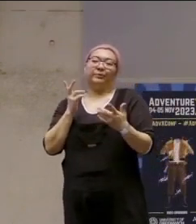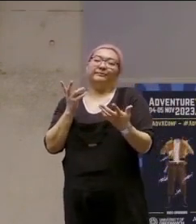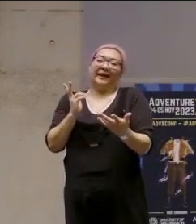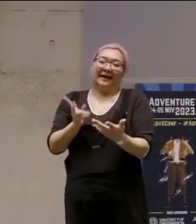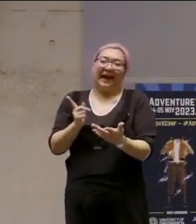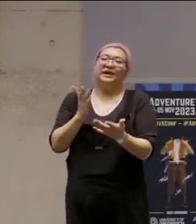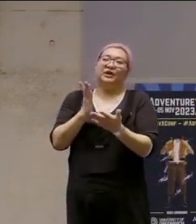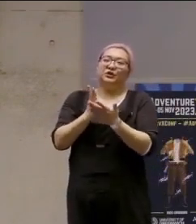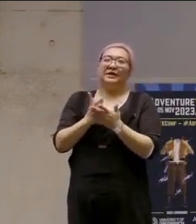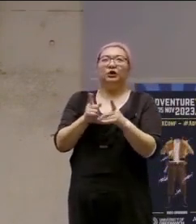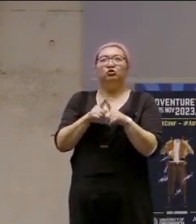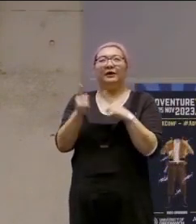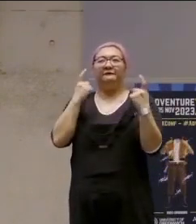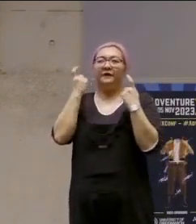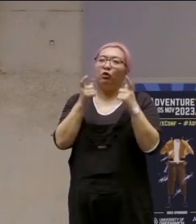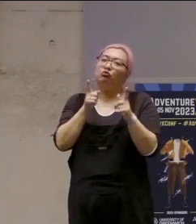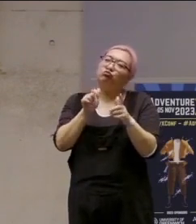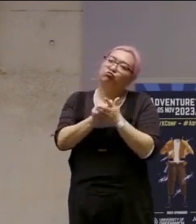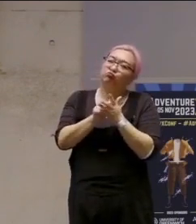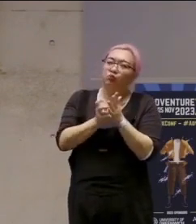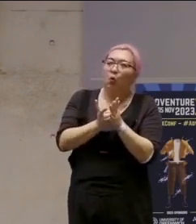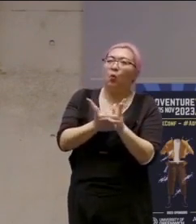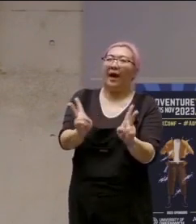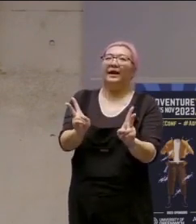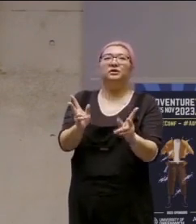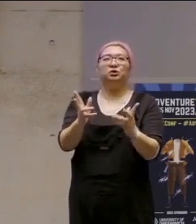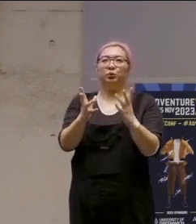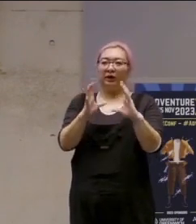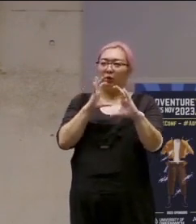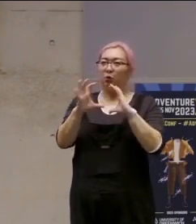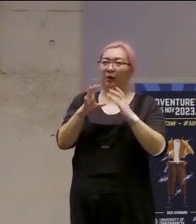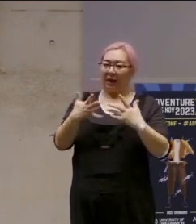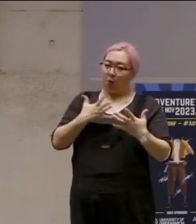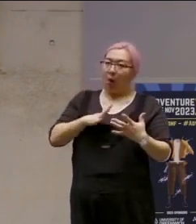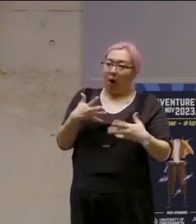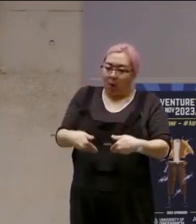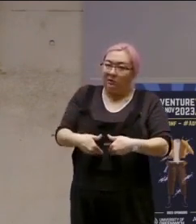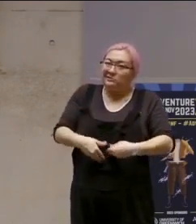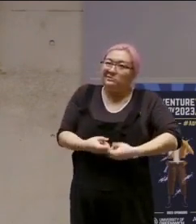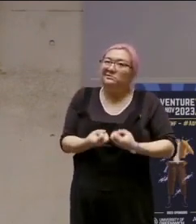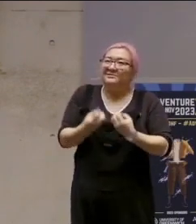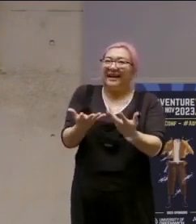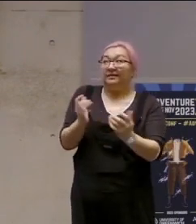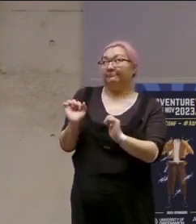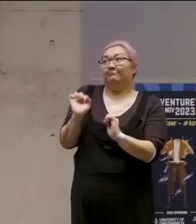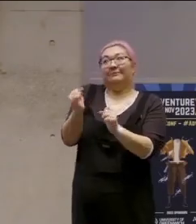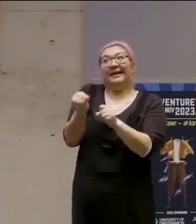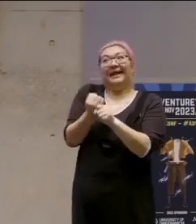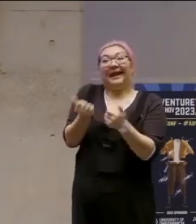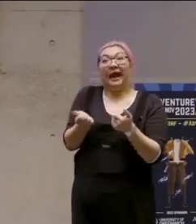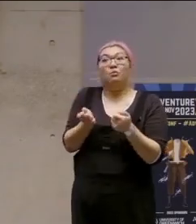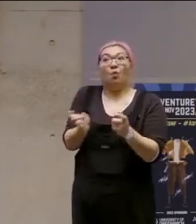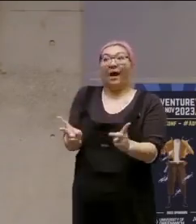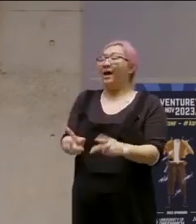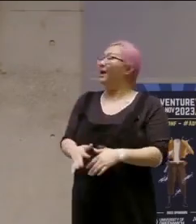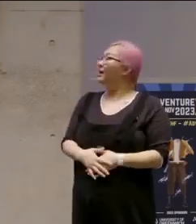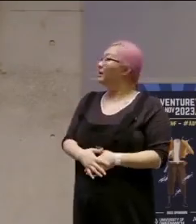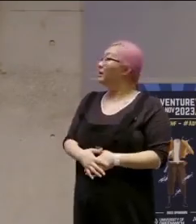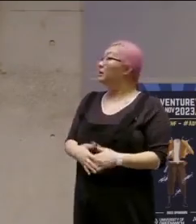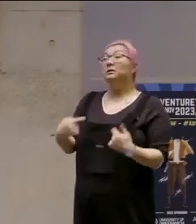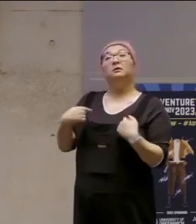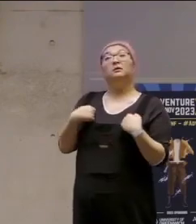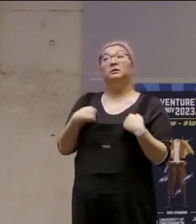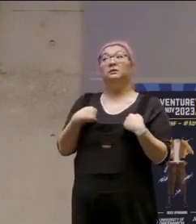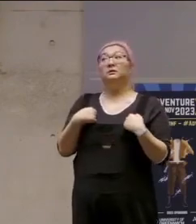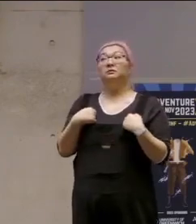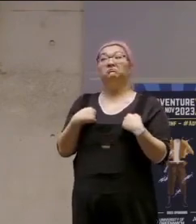translate all of this stuff, trying to find the right way to communicate this in a stylized way. Because, again, for me, it wasn't enough to just